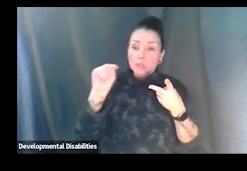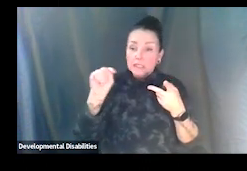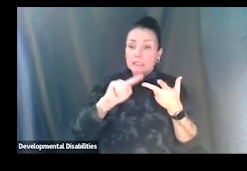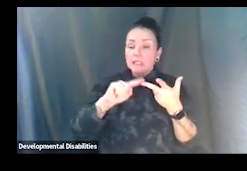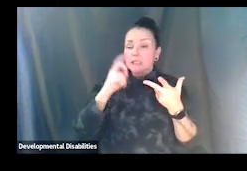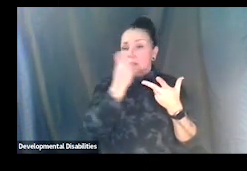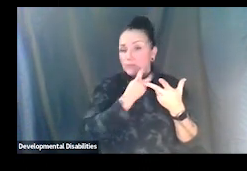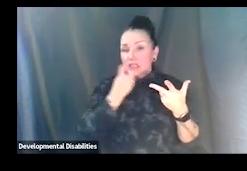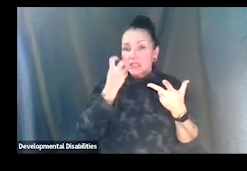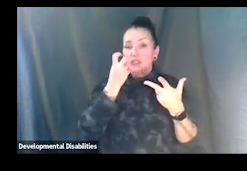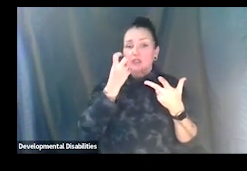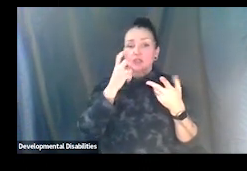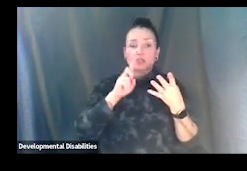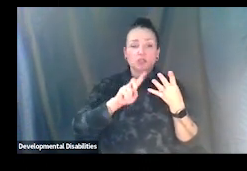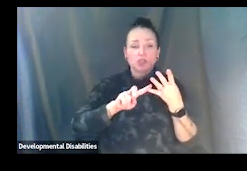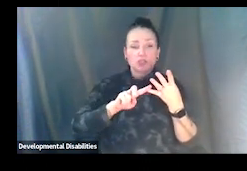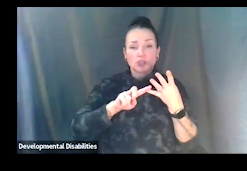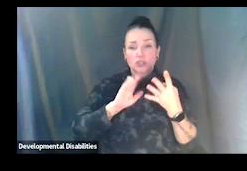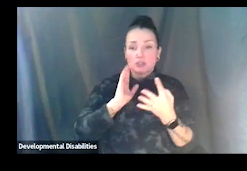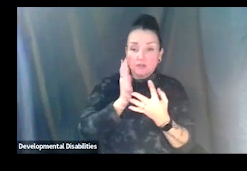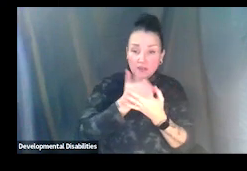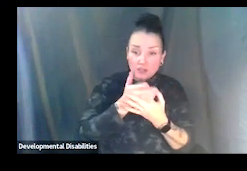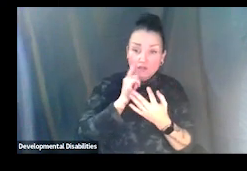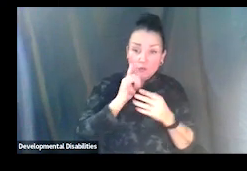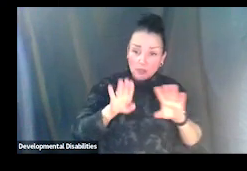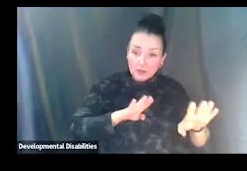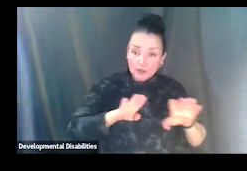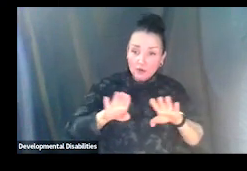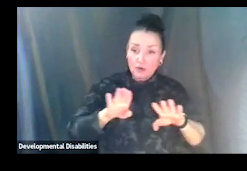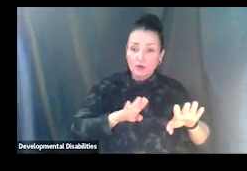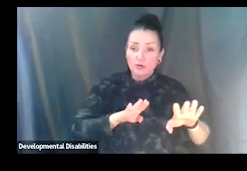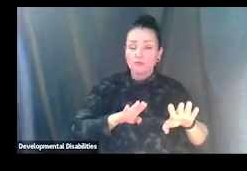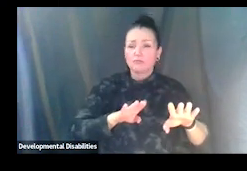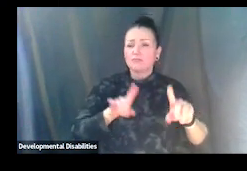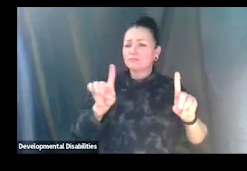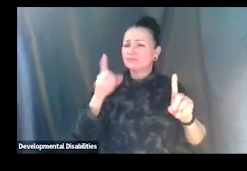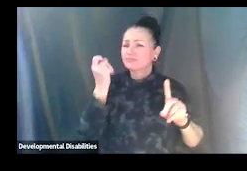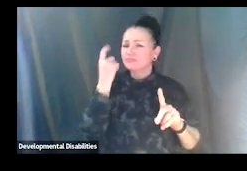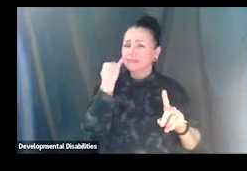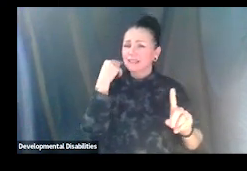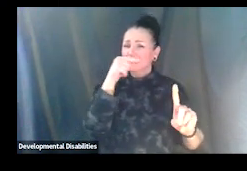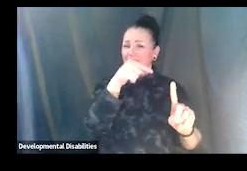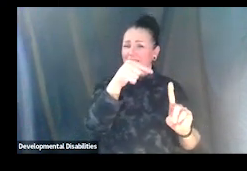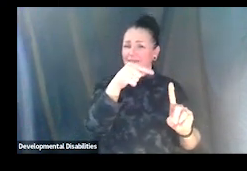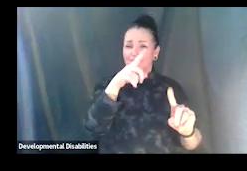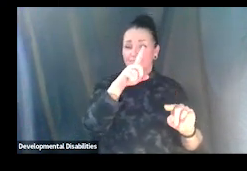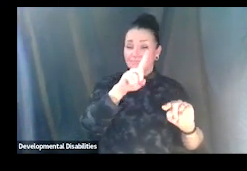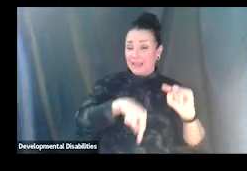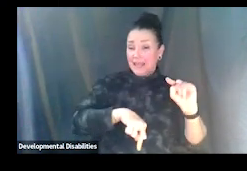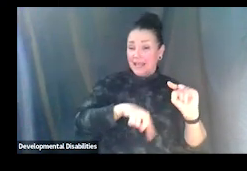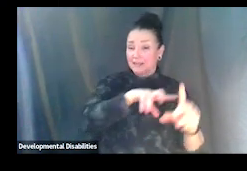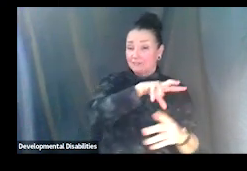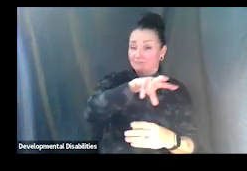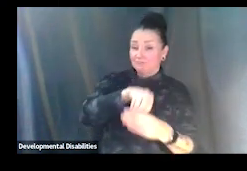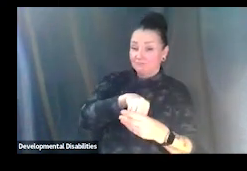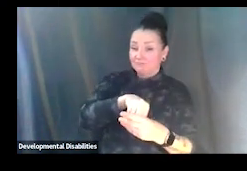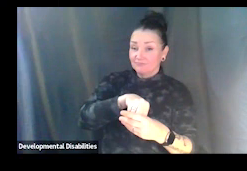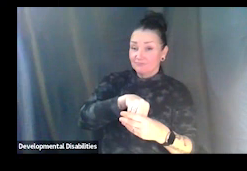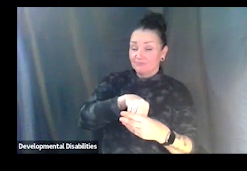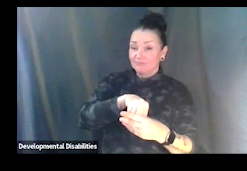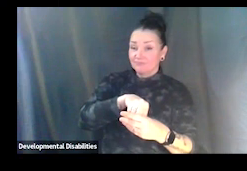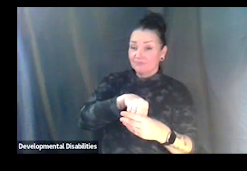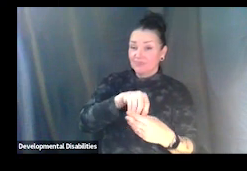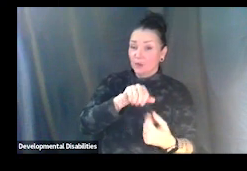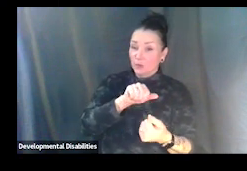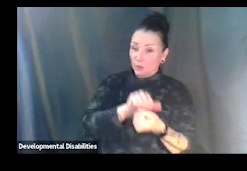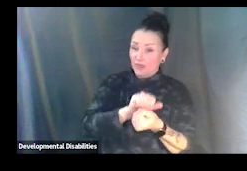behavioral interventions, things like that. But if people's behavior is such that they aren't able to participate in those activities, that's when there may be a role for